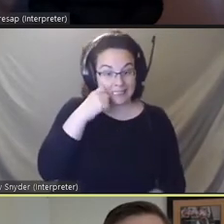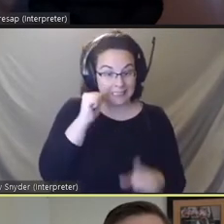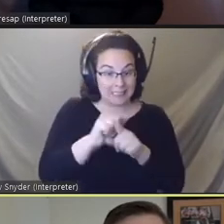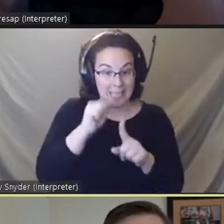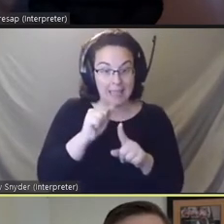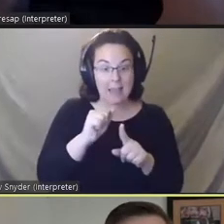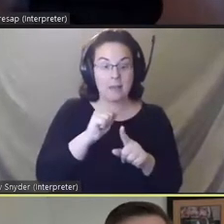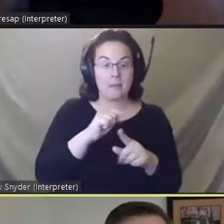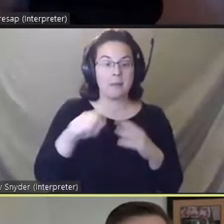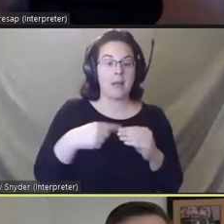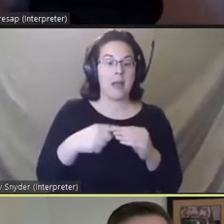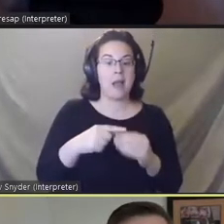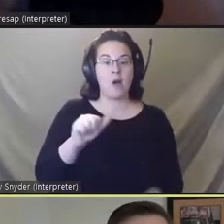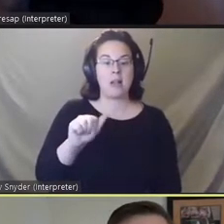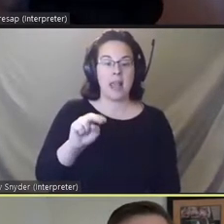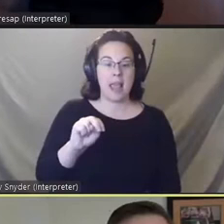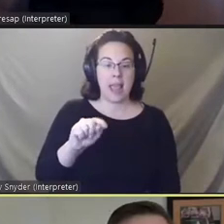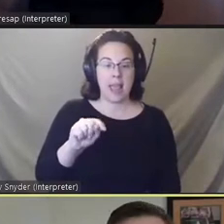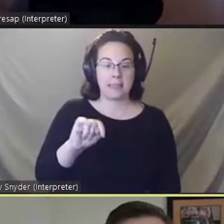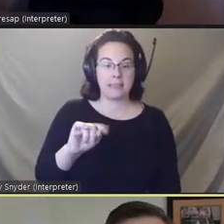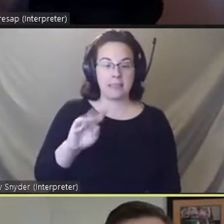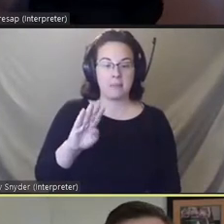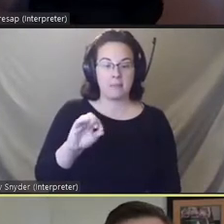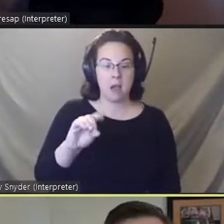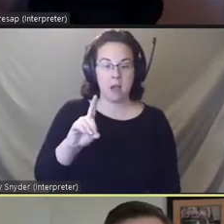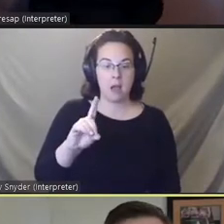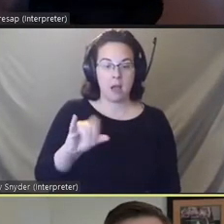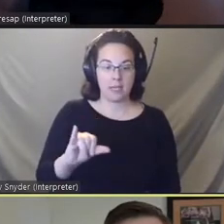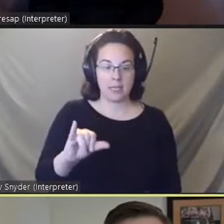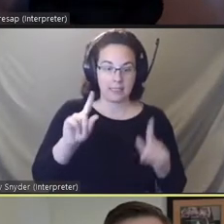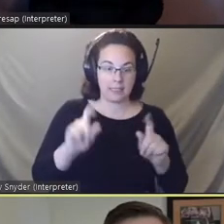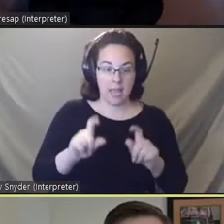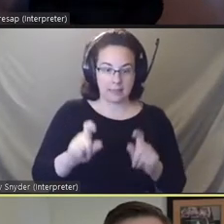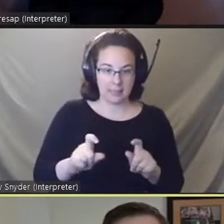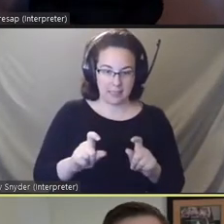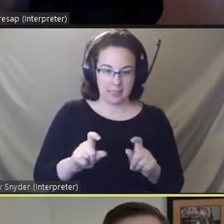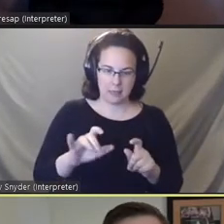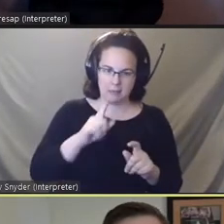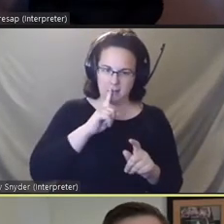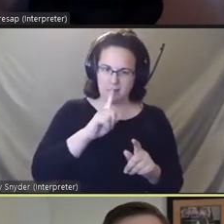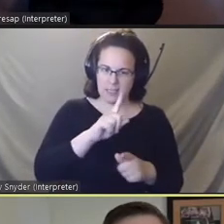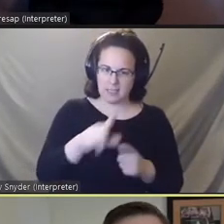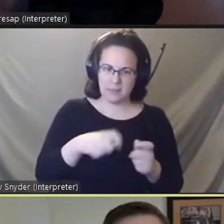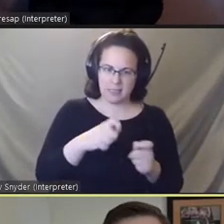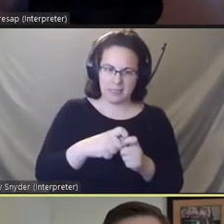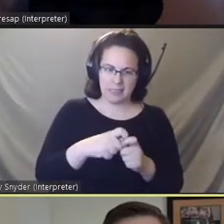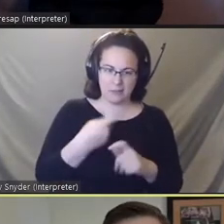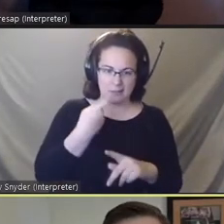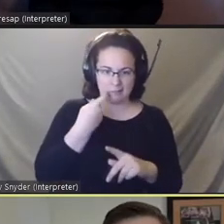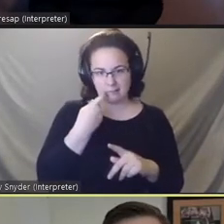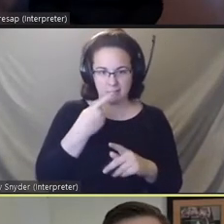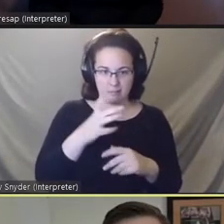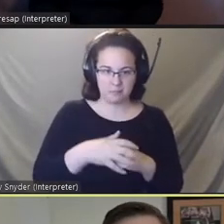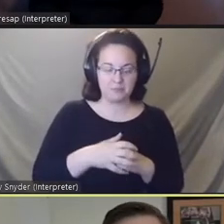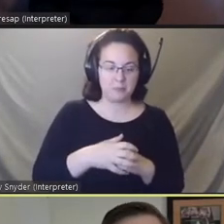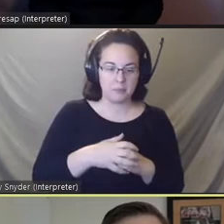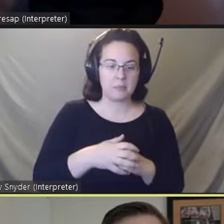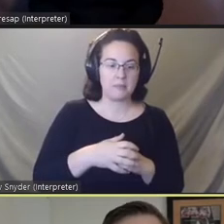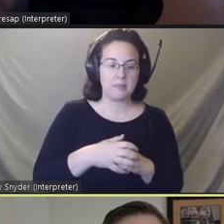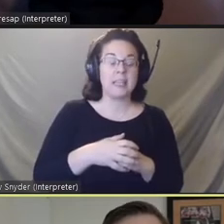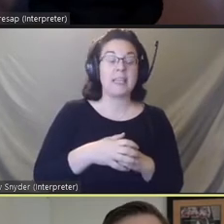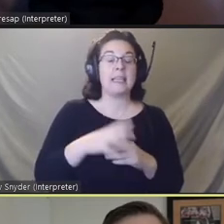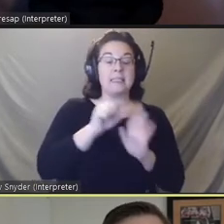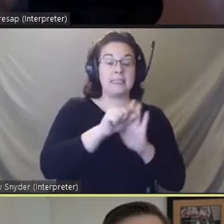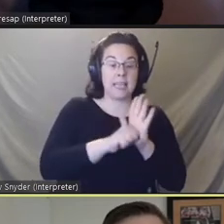to antibody testing, so a much more specific hook that was kind of taken from headlines. State and local contact